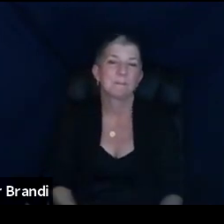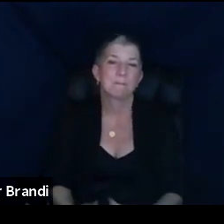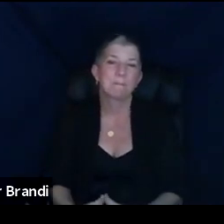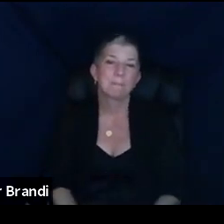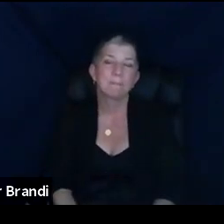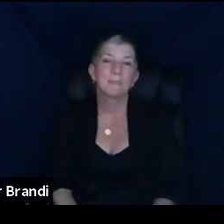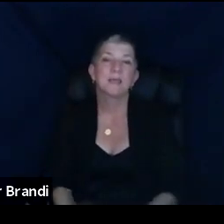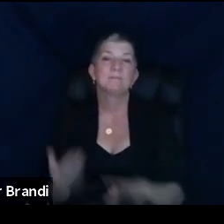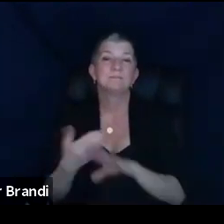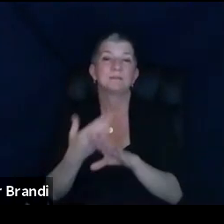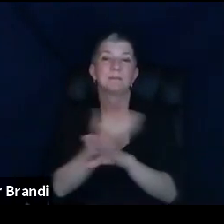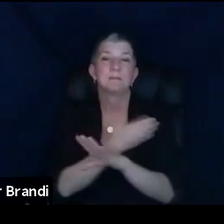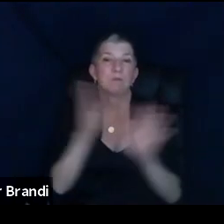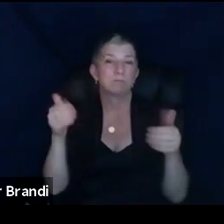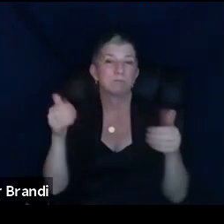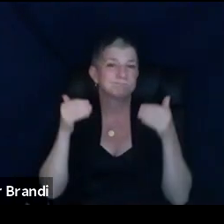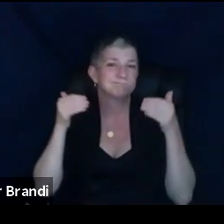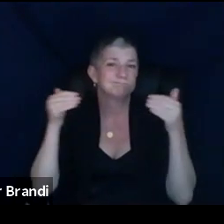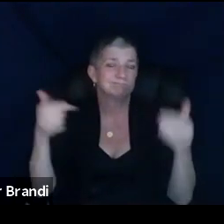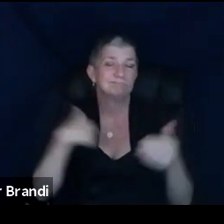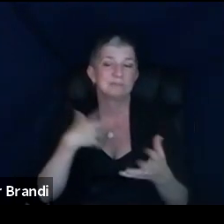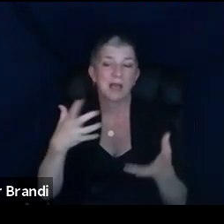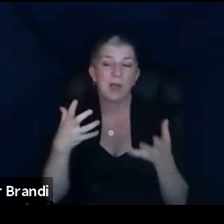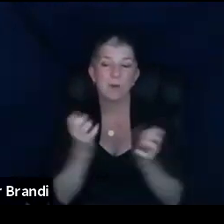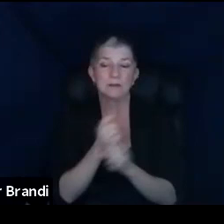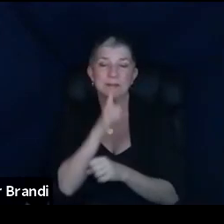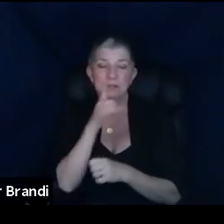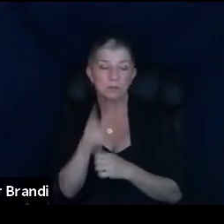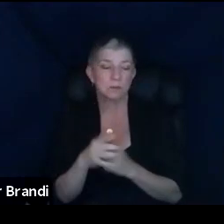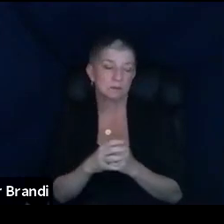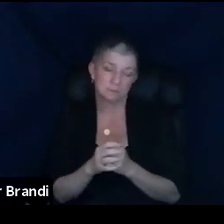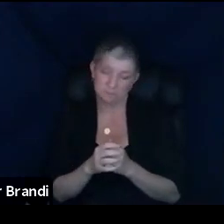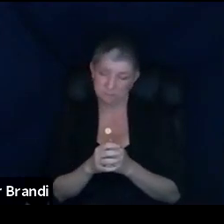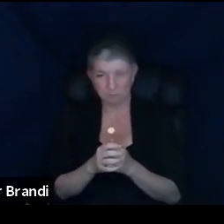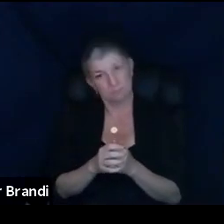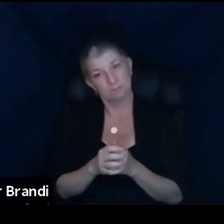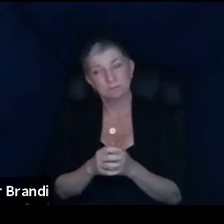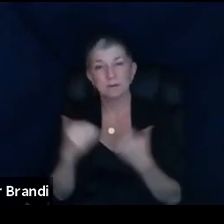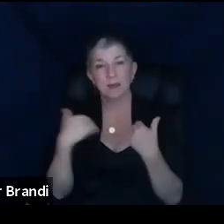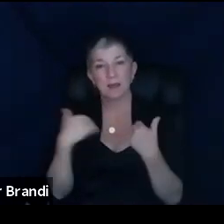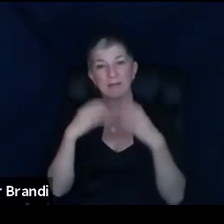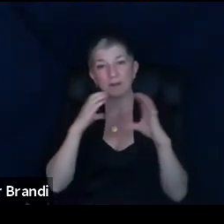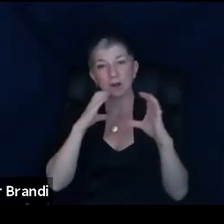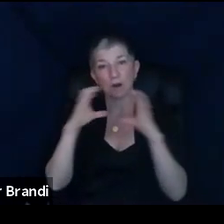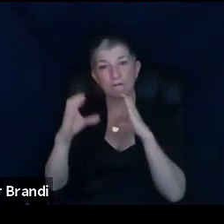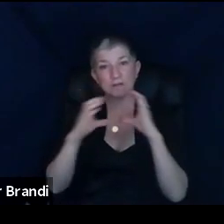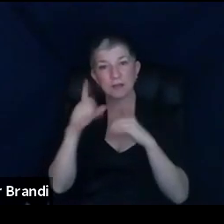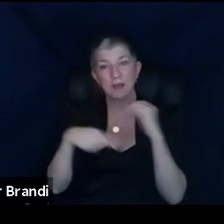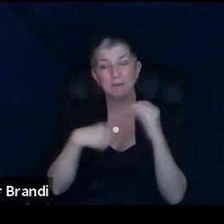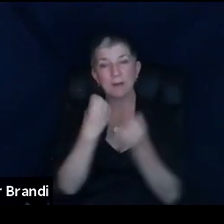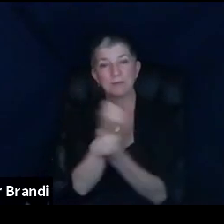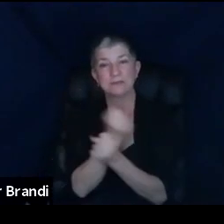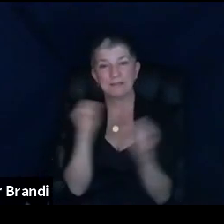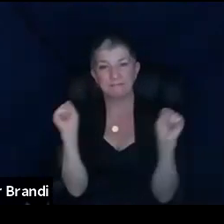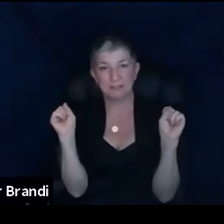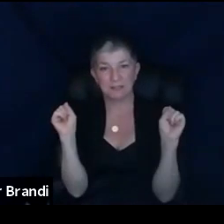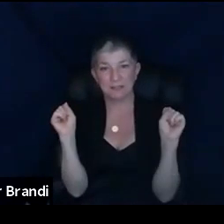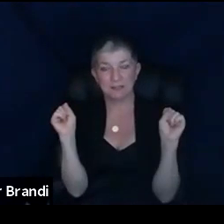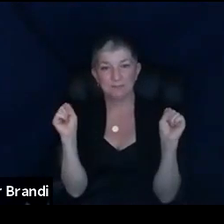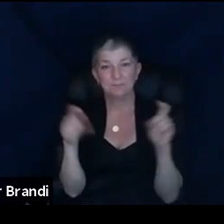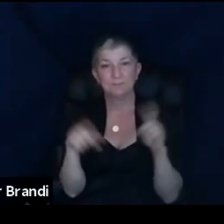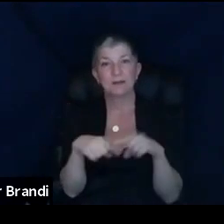Before we go too much further, I wanted to make sure that we had a conversation about safety and different